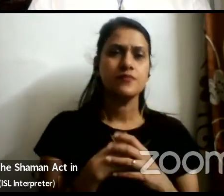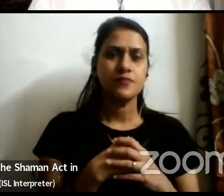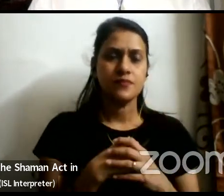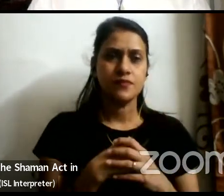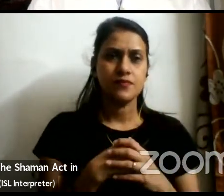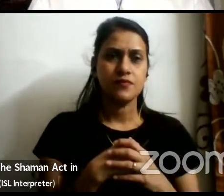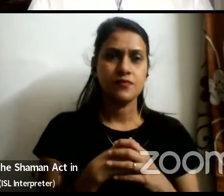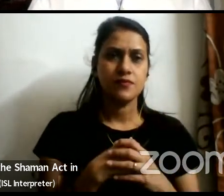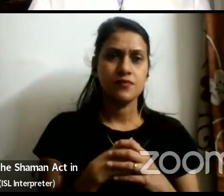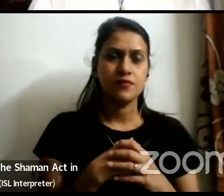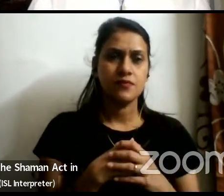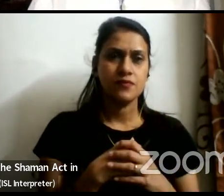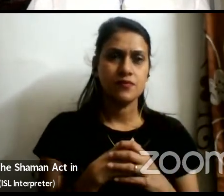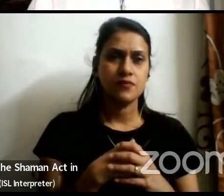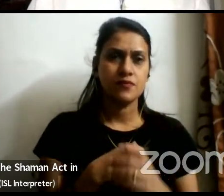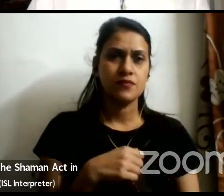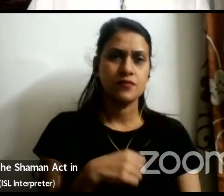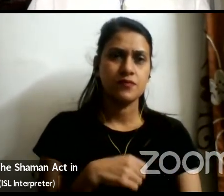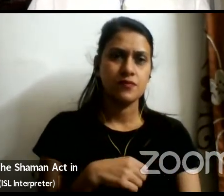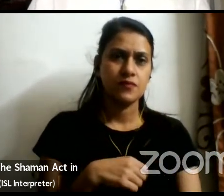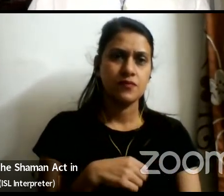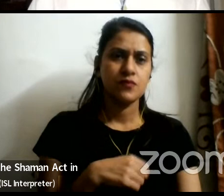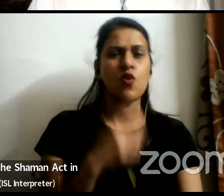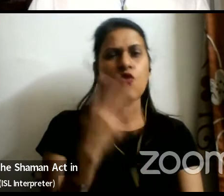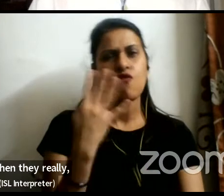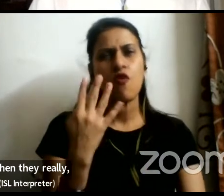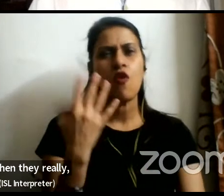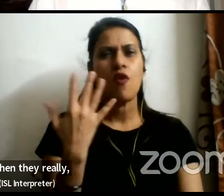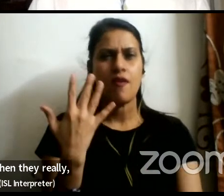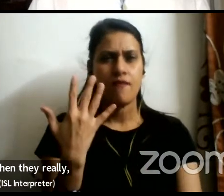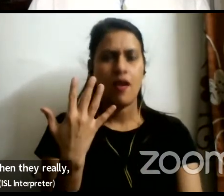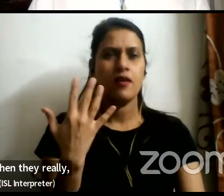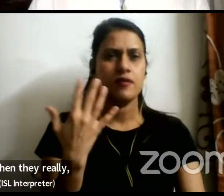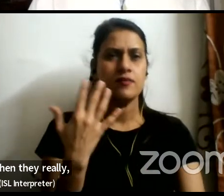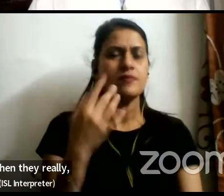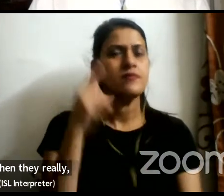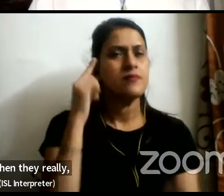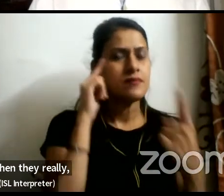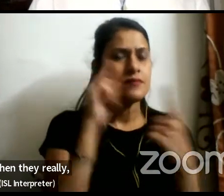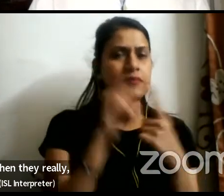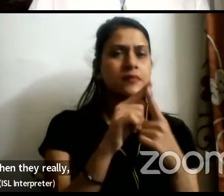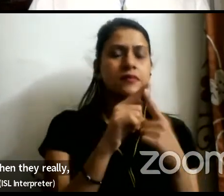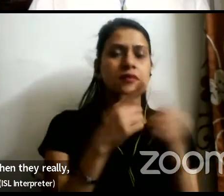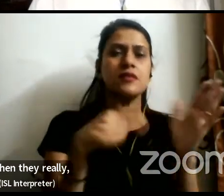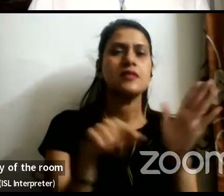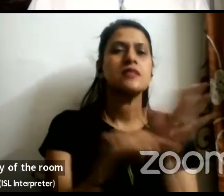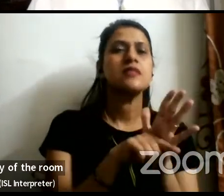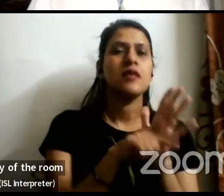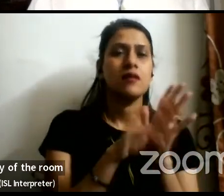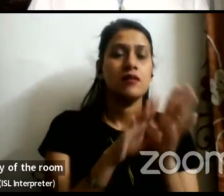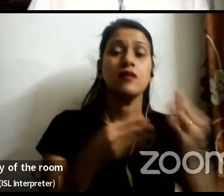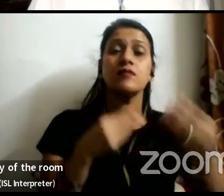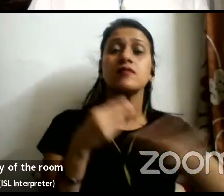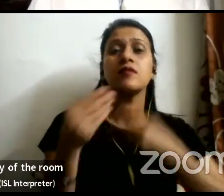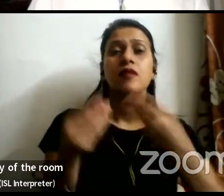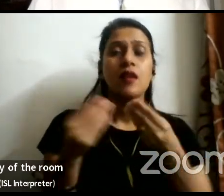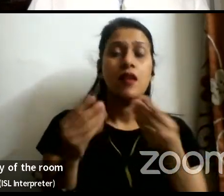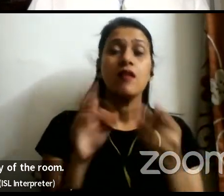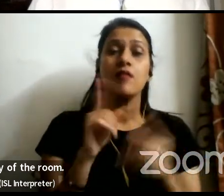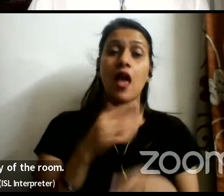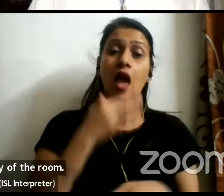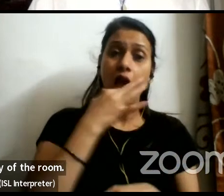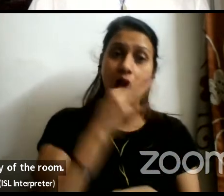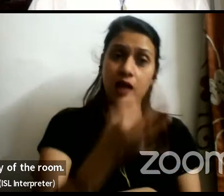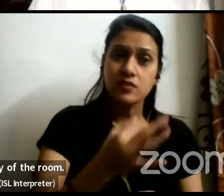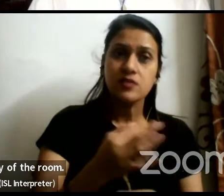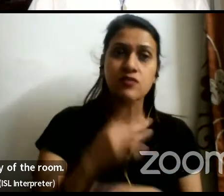when they really, codified it as the Treaty of Rome, they had the liberty to ask these questions, but by then they